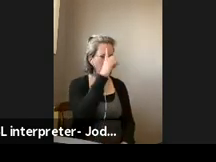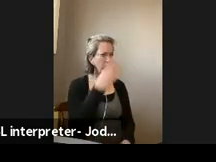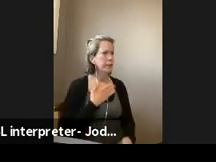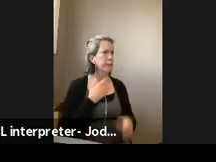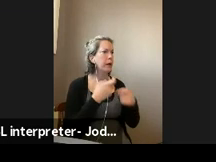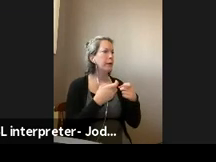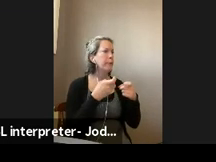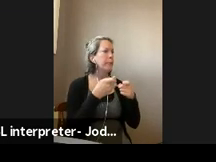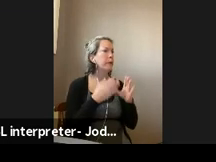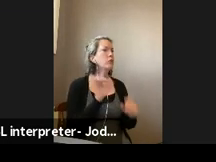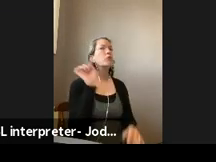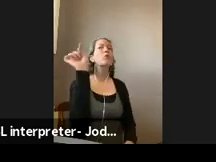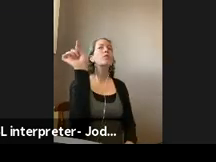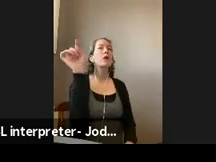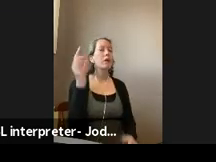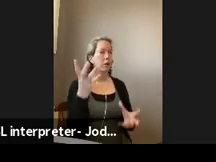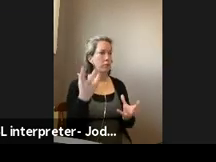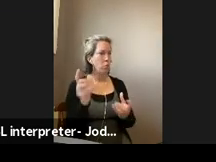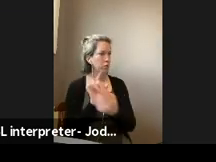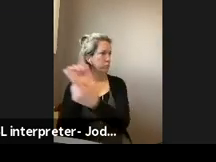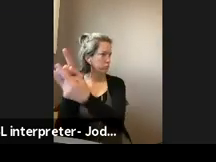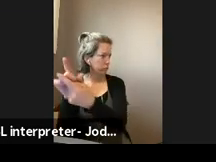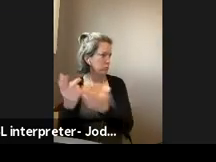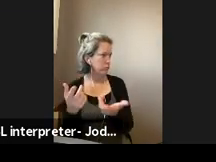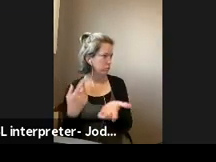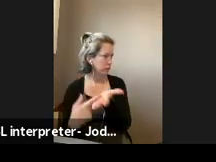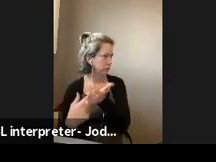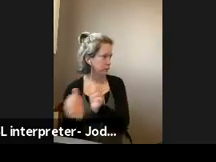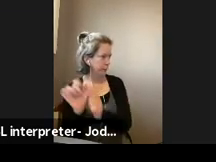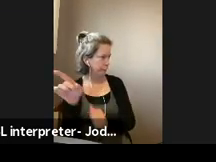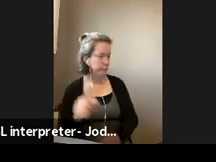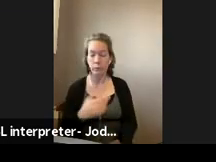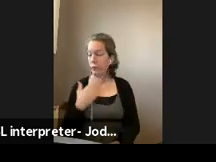if you want to speak to him. Thank you very much.